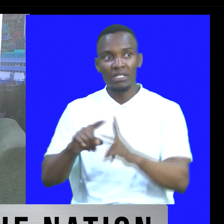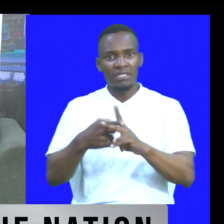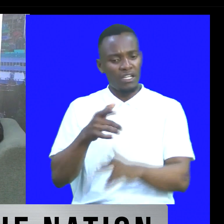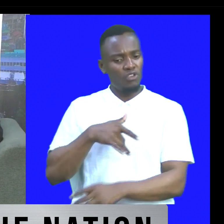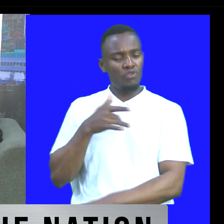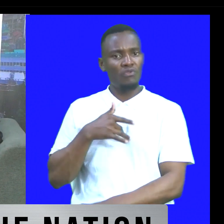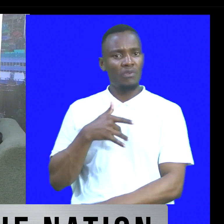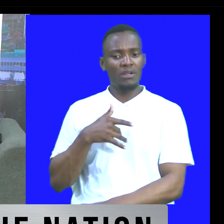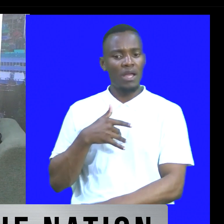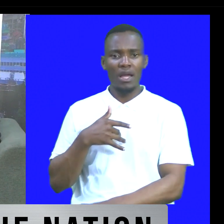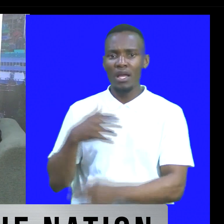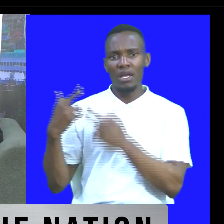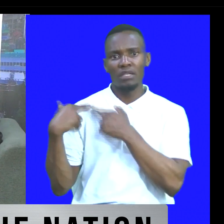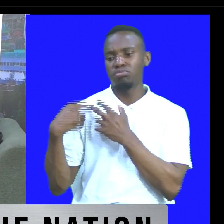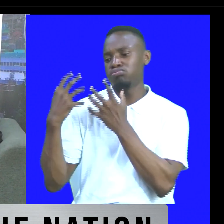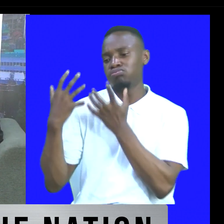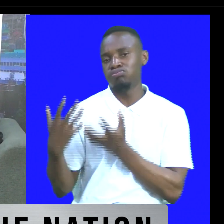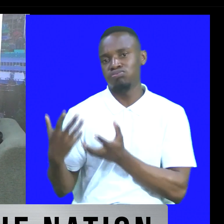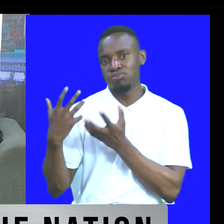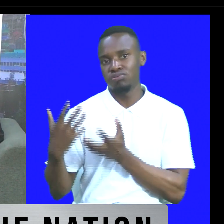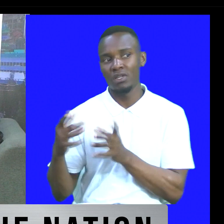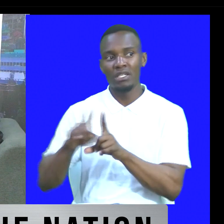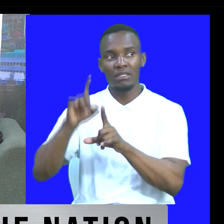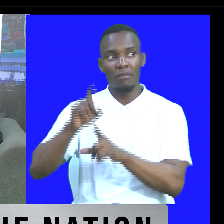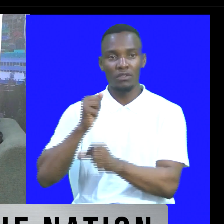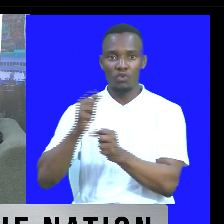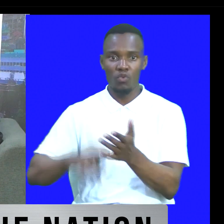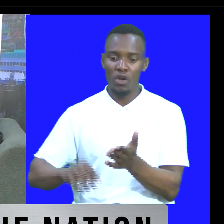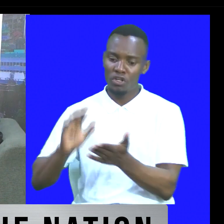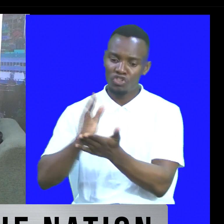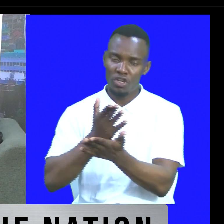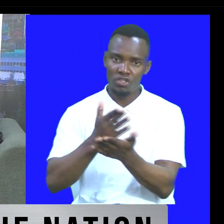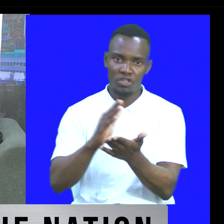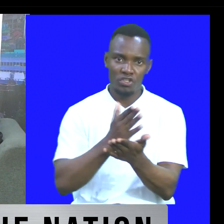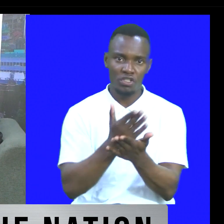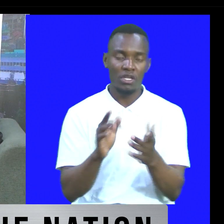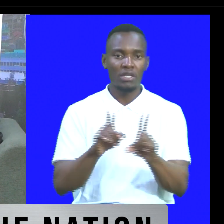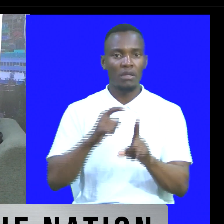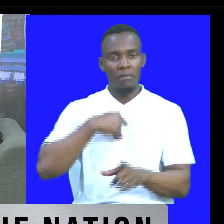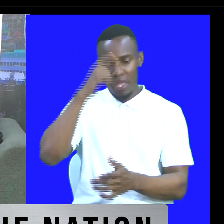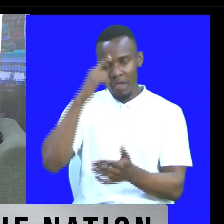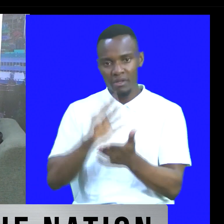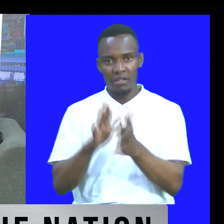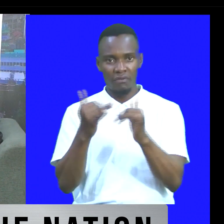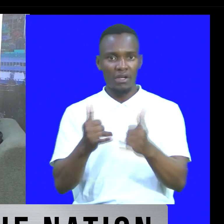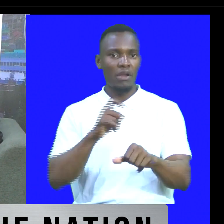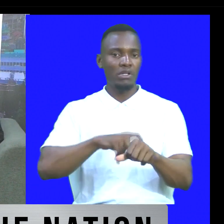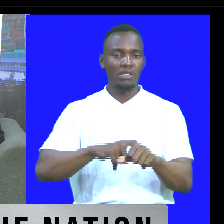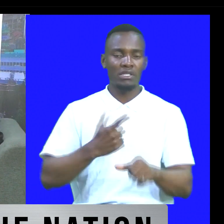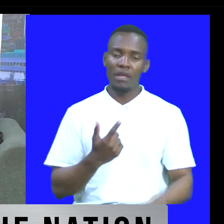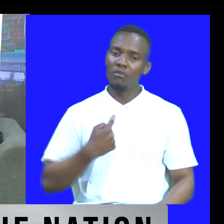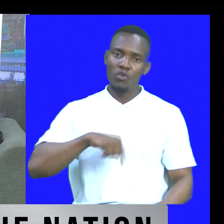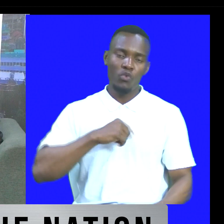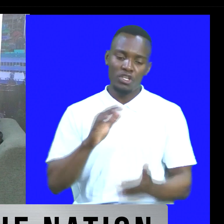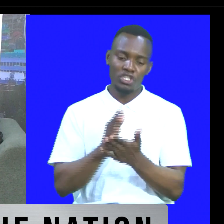is too much, and it needs to start cutting weight to size. And I think it is time that this needs to happen.